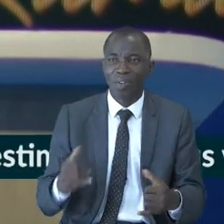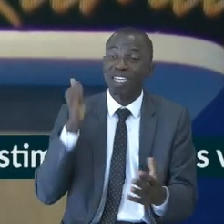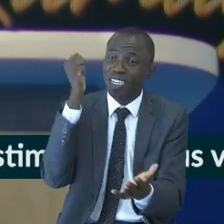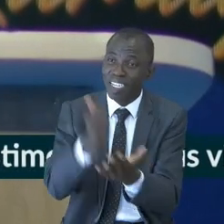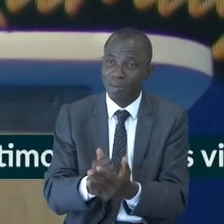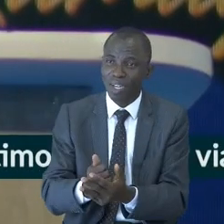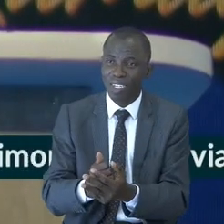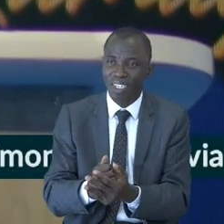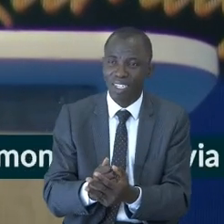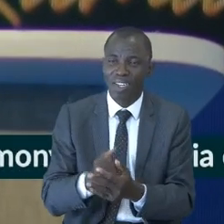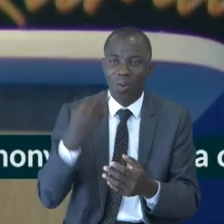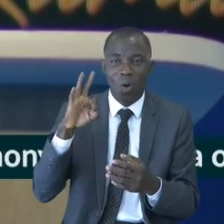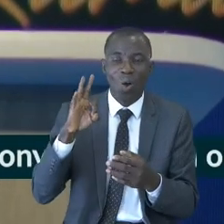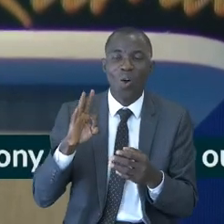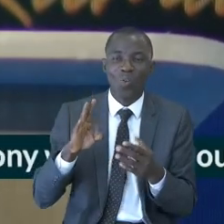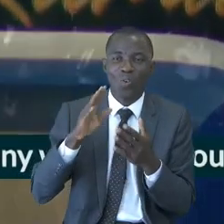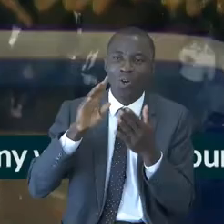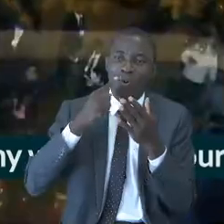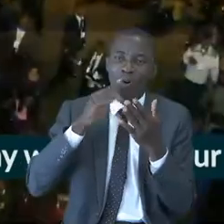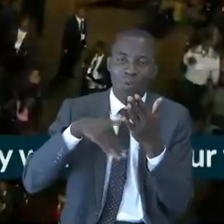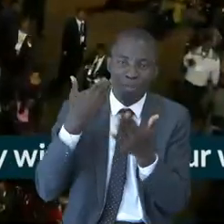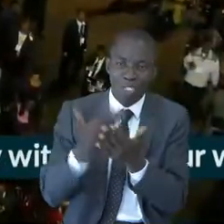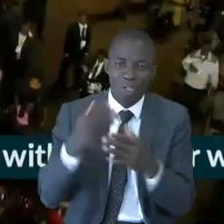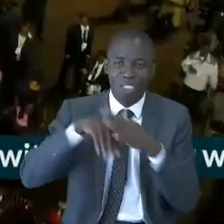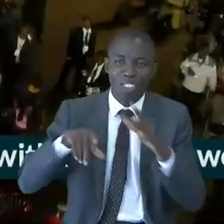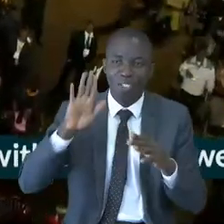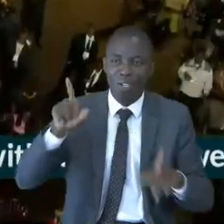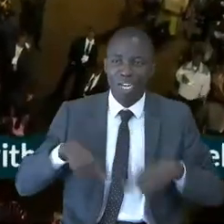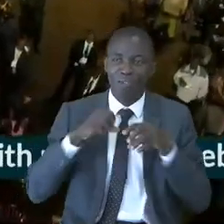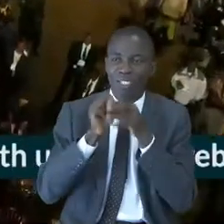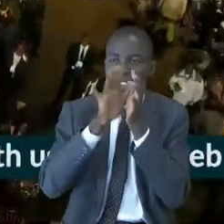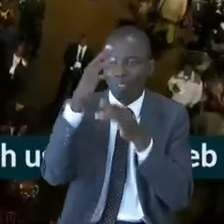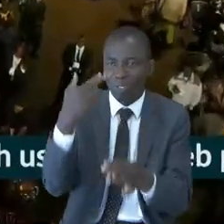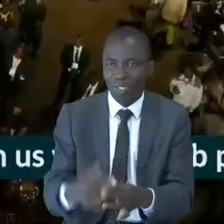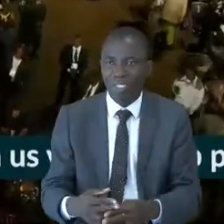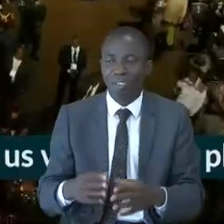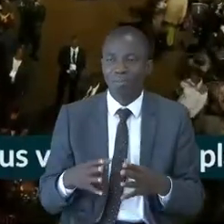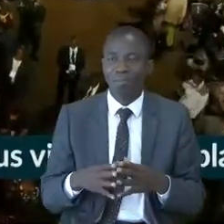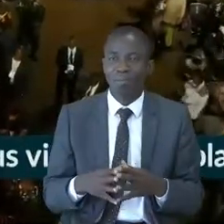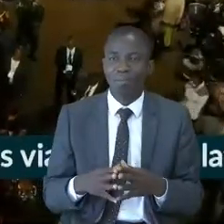Amen of confirmation in every life. Thank you.